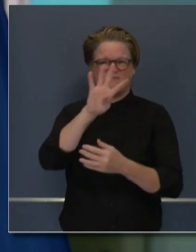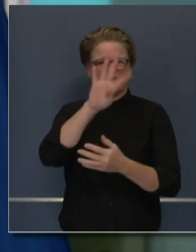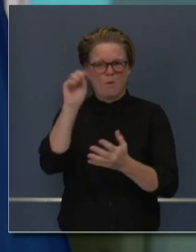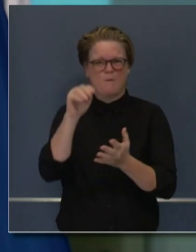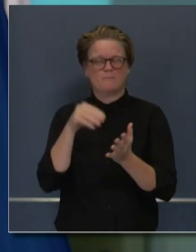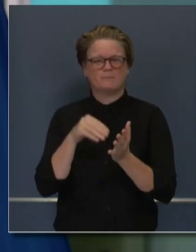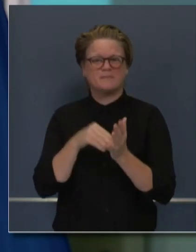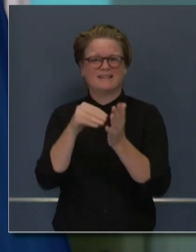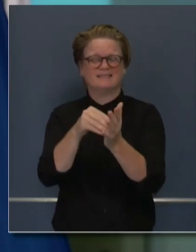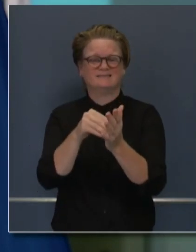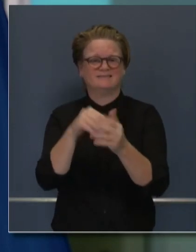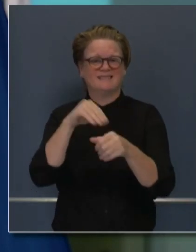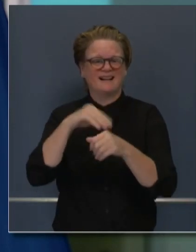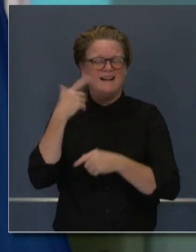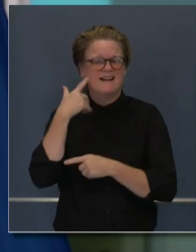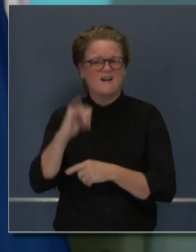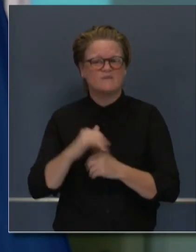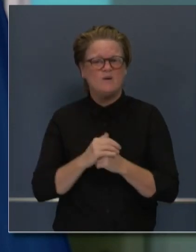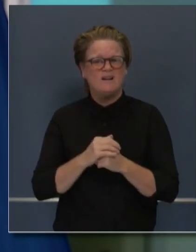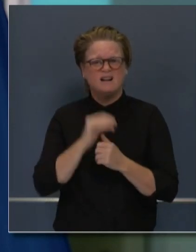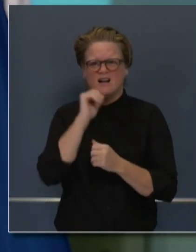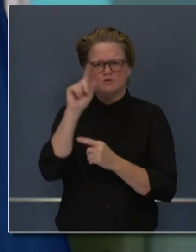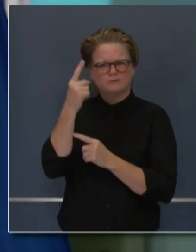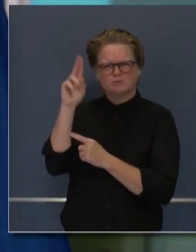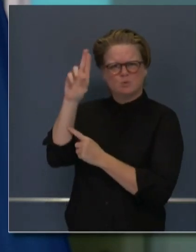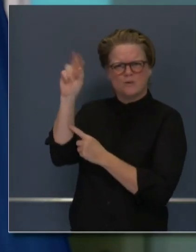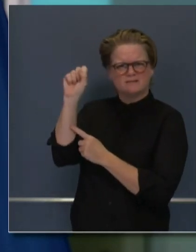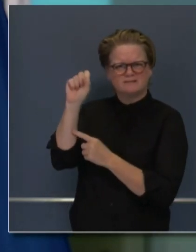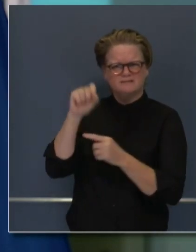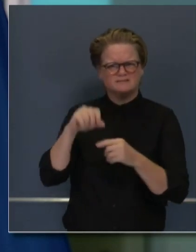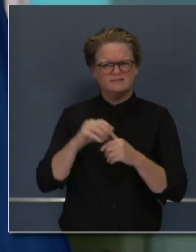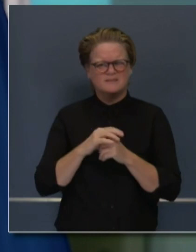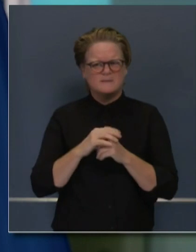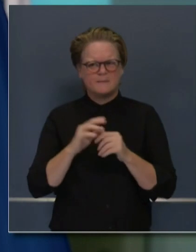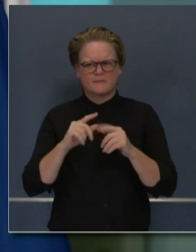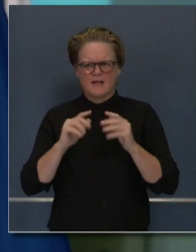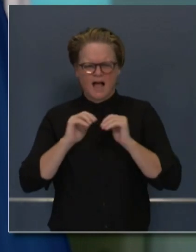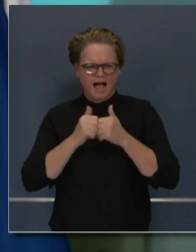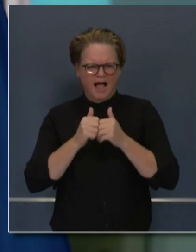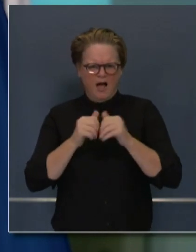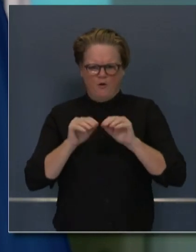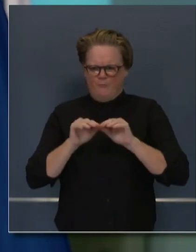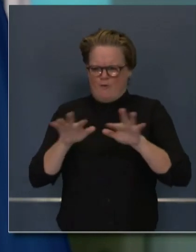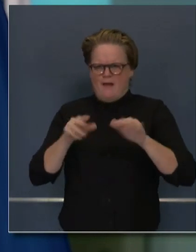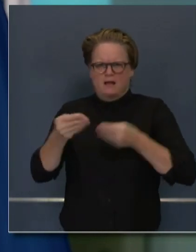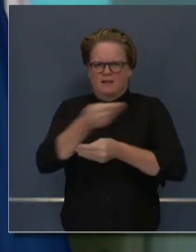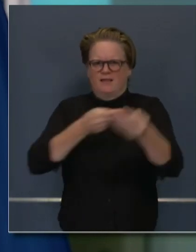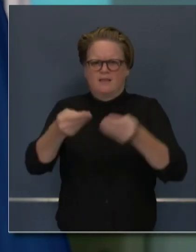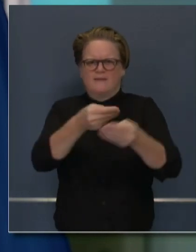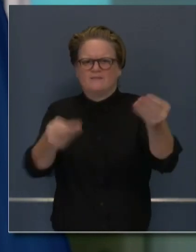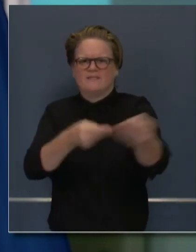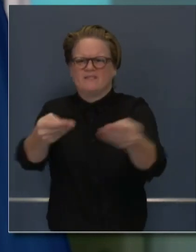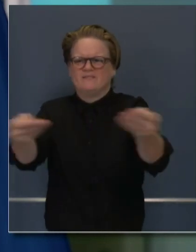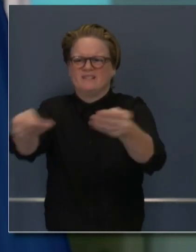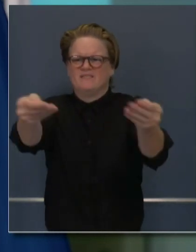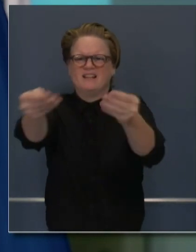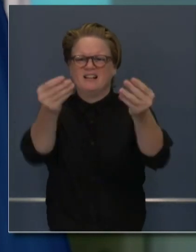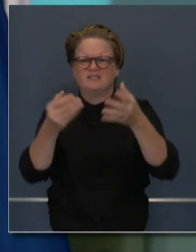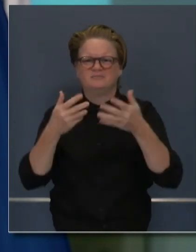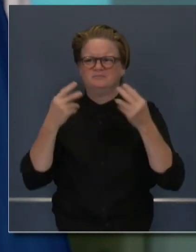experiencing not just across this country, but the impact in the transmission rates around the world. And clearly, we're not